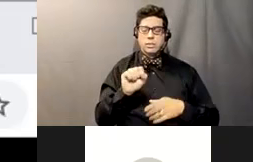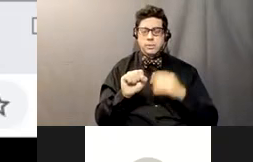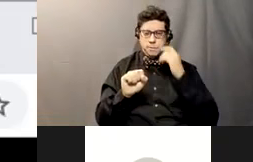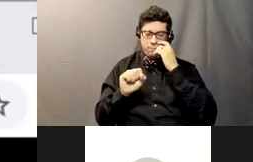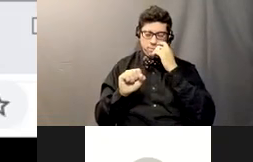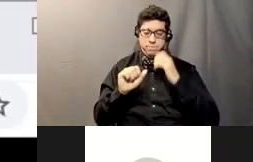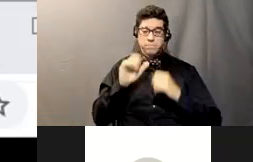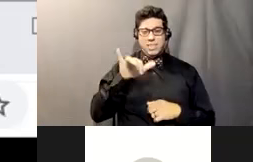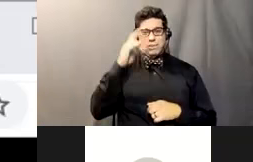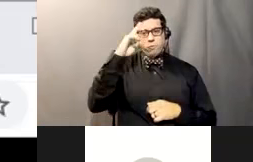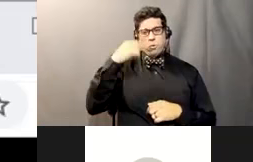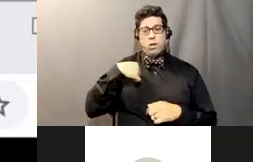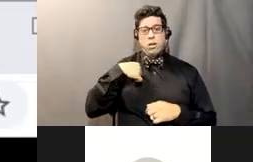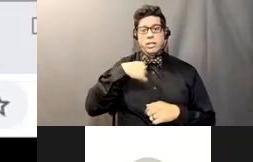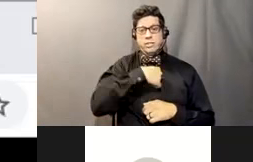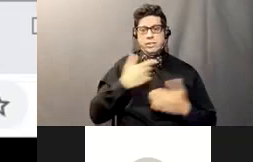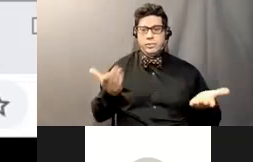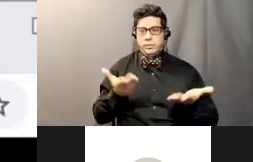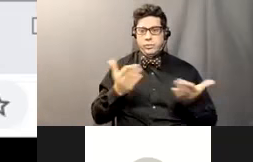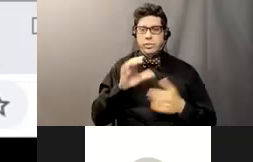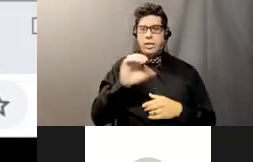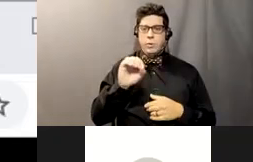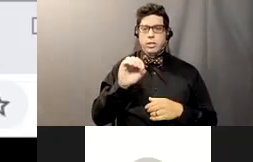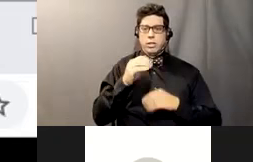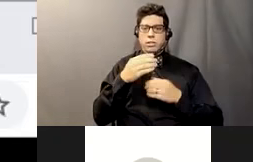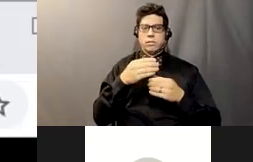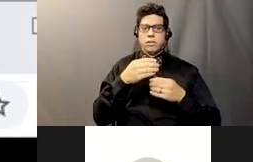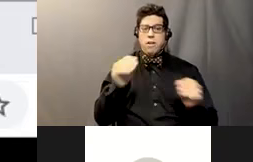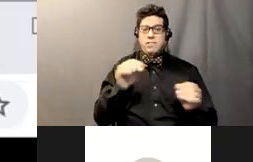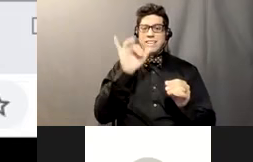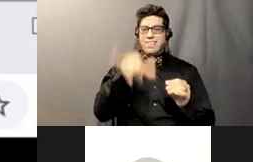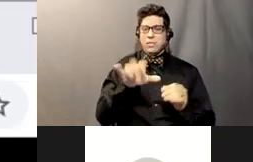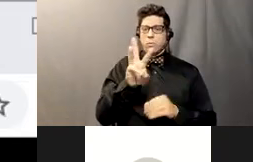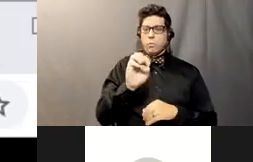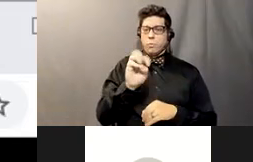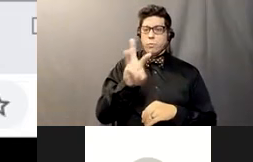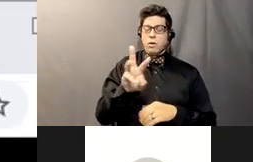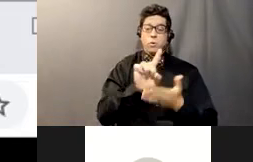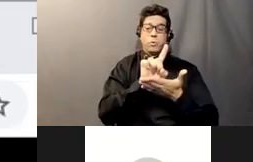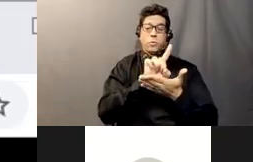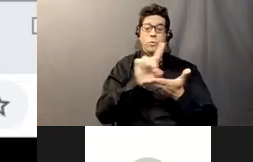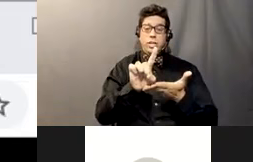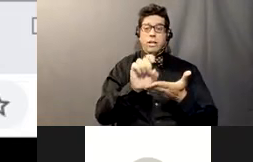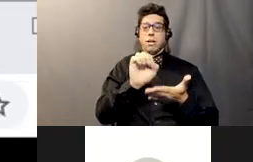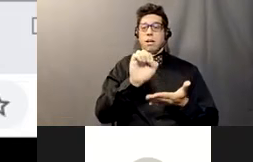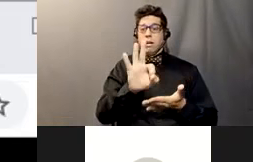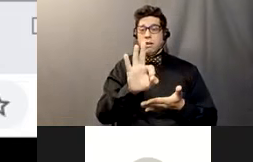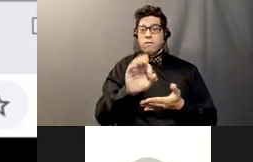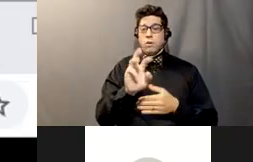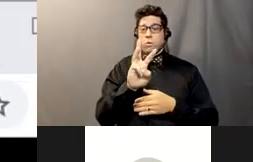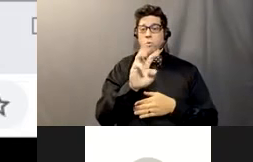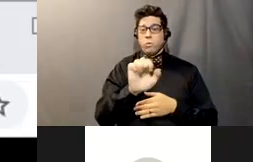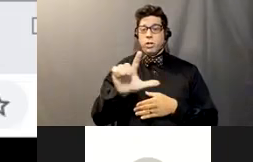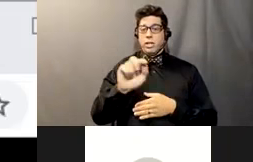our employees at the county office. So we designed an event called WOW, and WOW stands for Week of Wellness. So we chose the dates